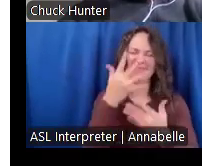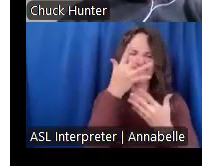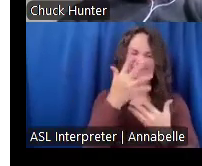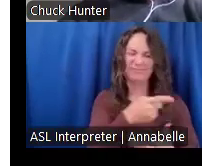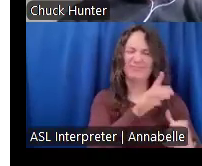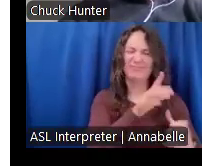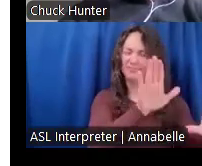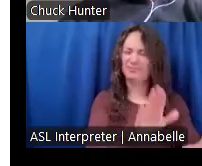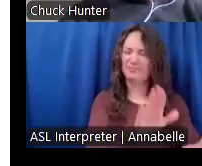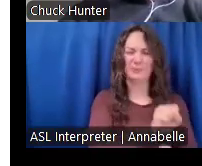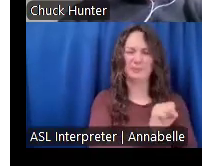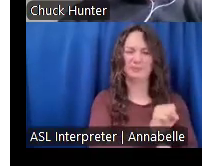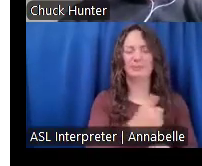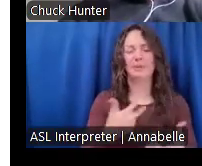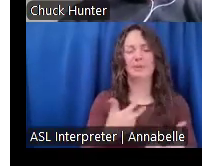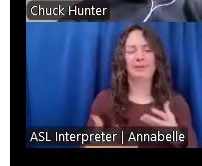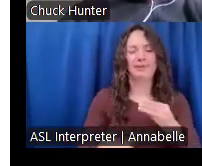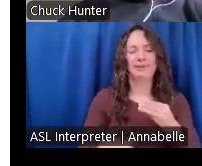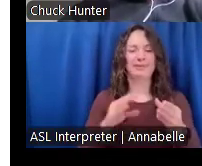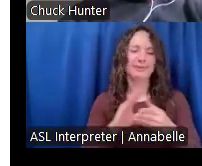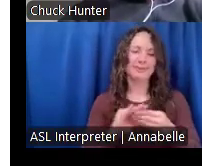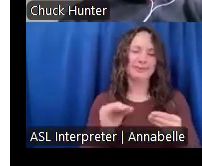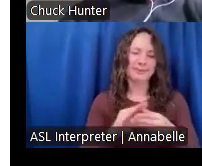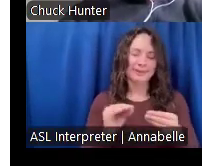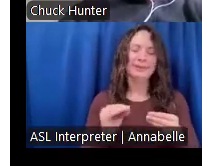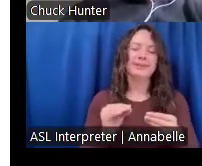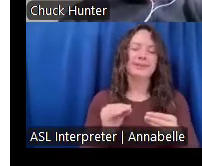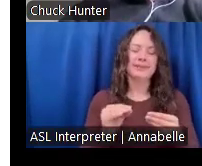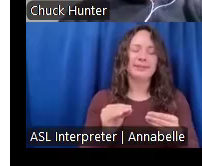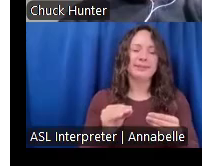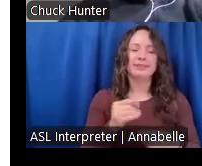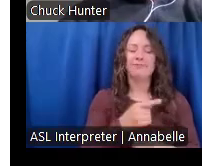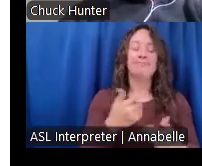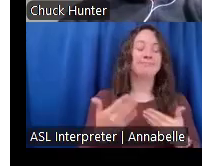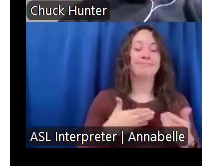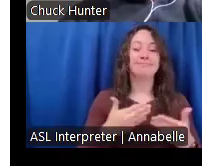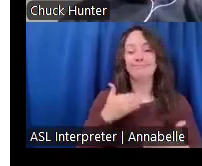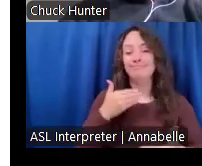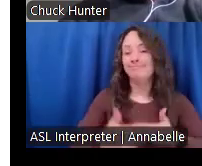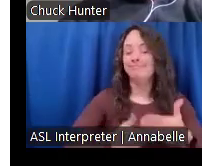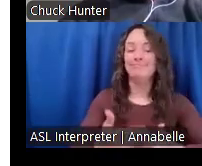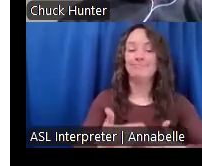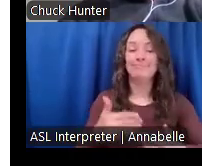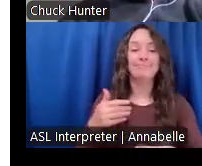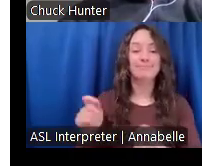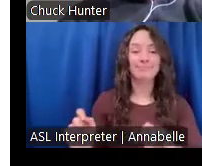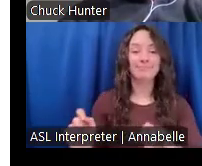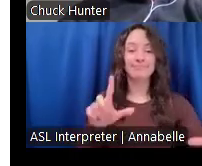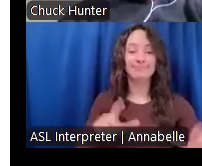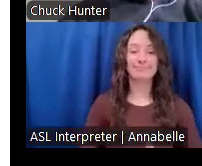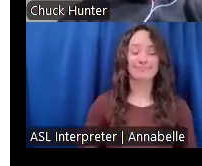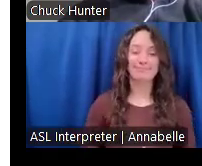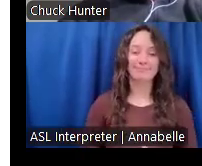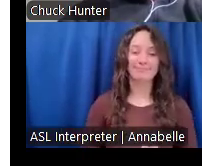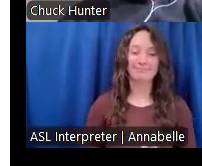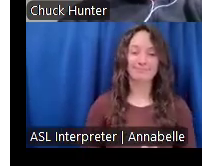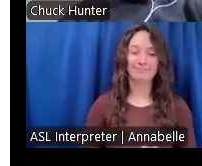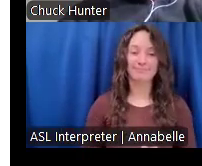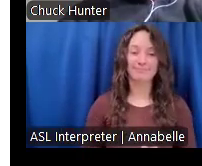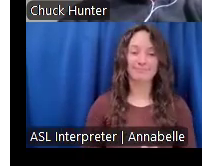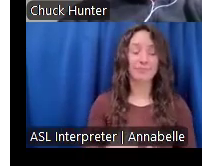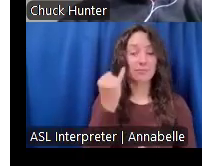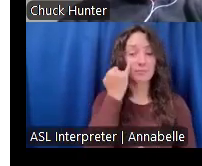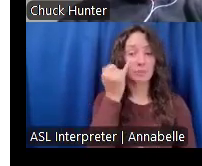I just wanted to say that. So we're going to keep moving. Next slide, please. Also, if you guys need